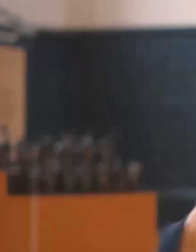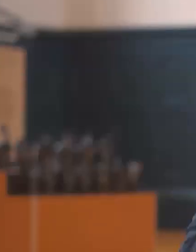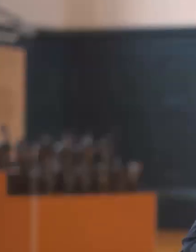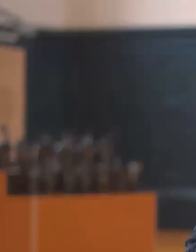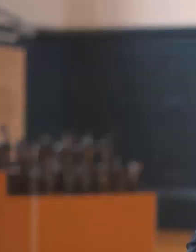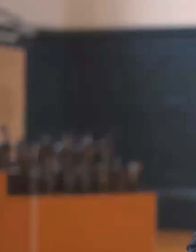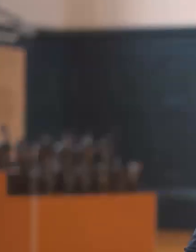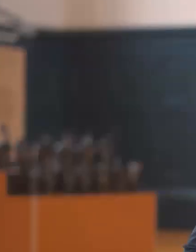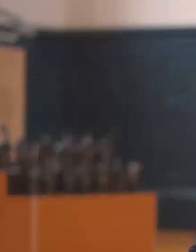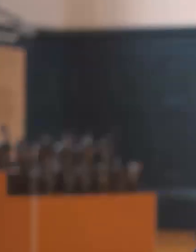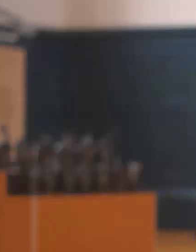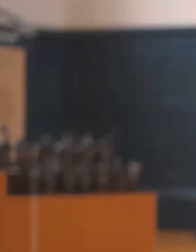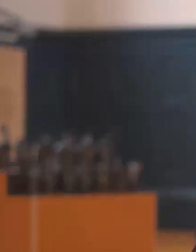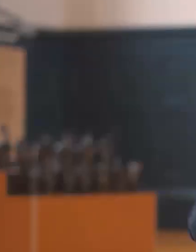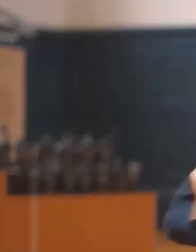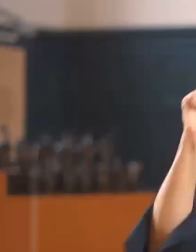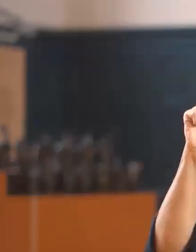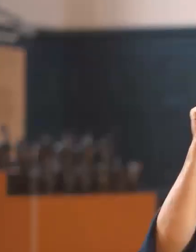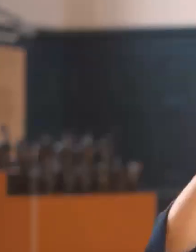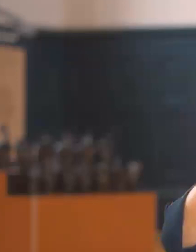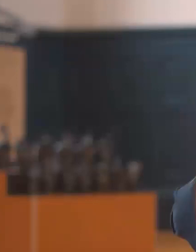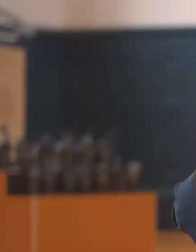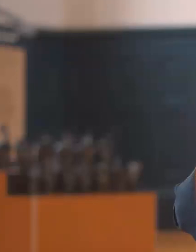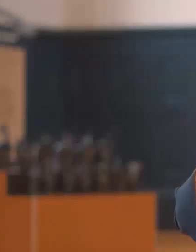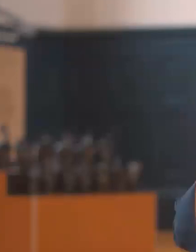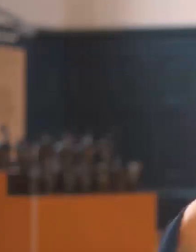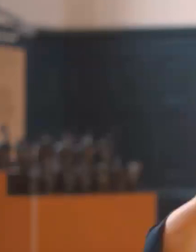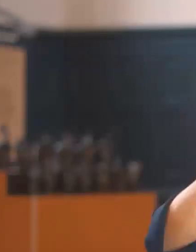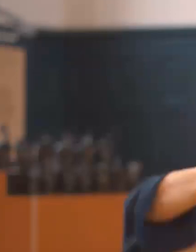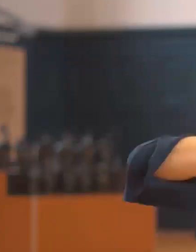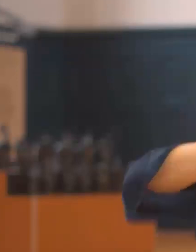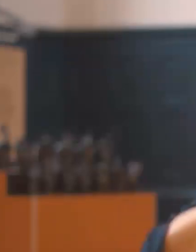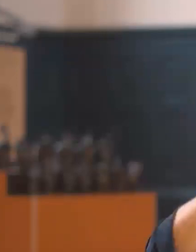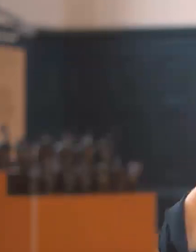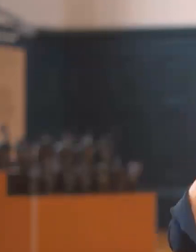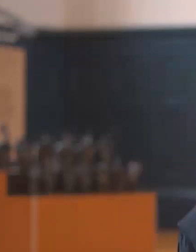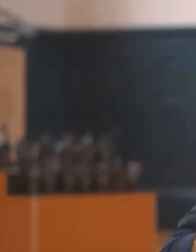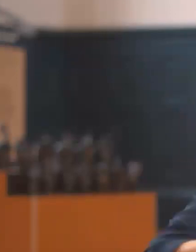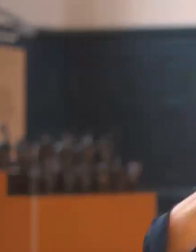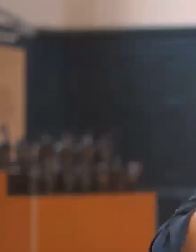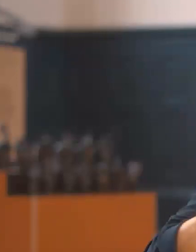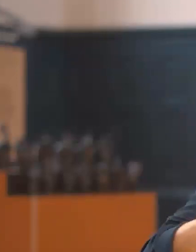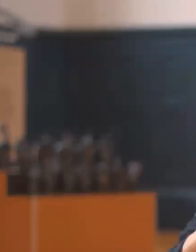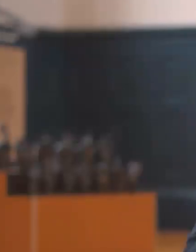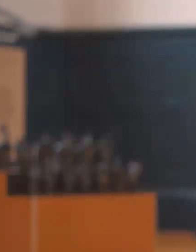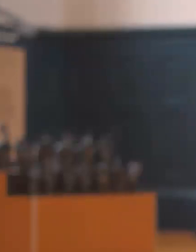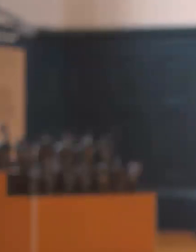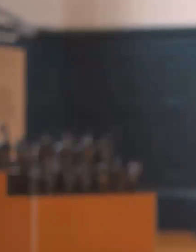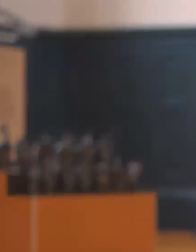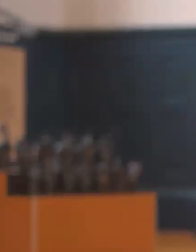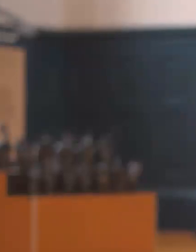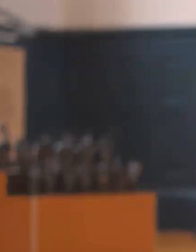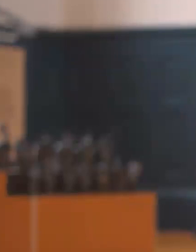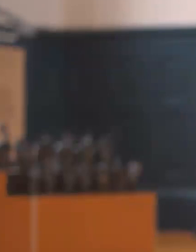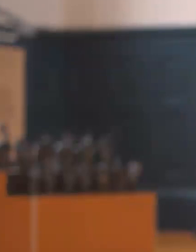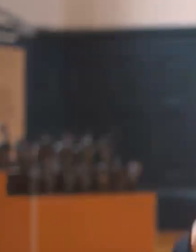Gallaudet University had to have a deaf president because that was the whole purpose of the university's establishment in the first